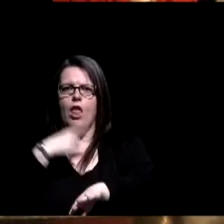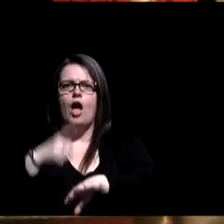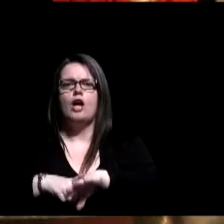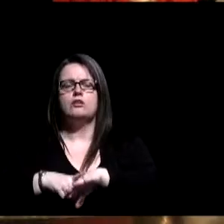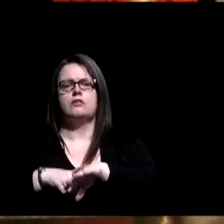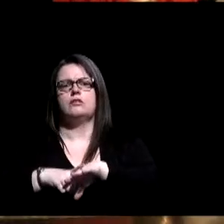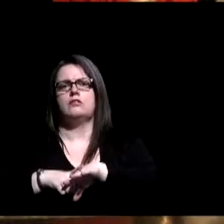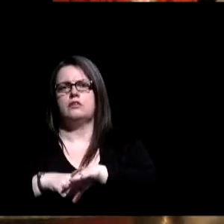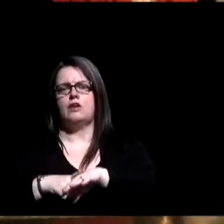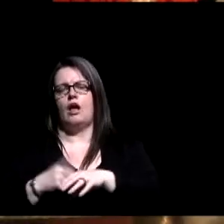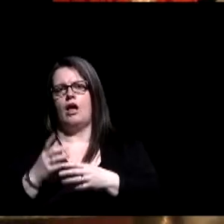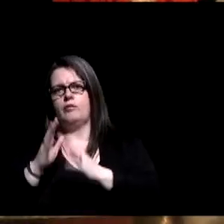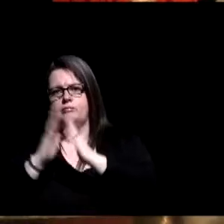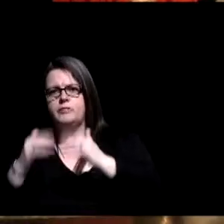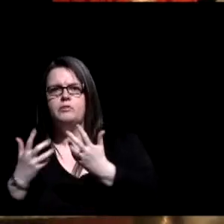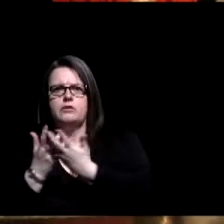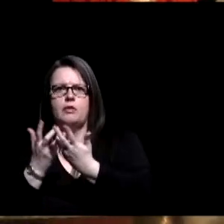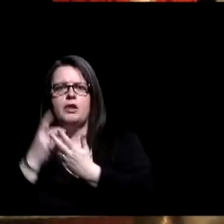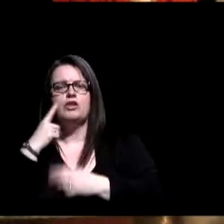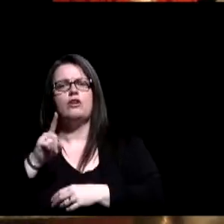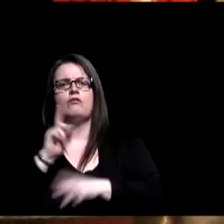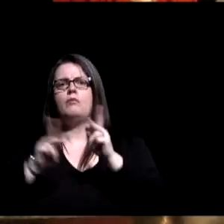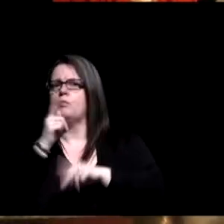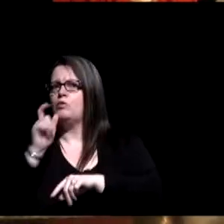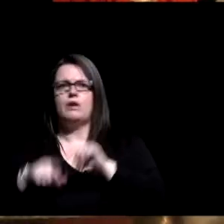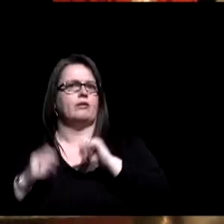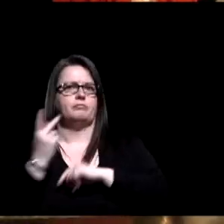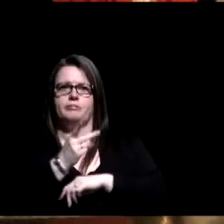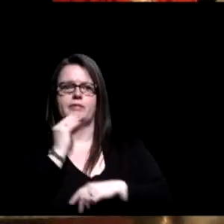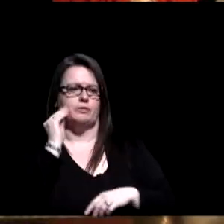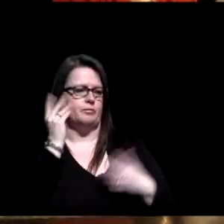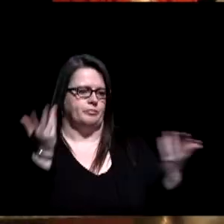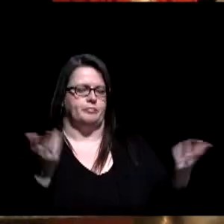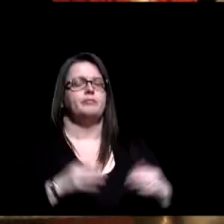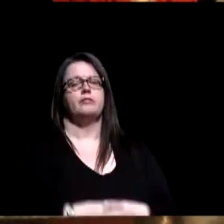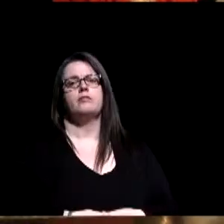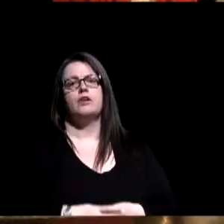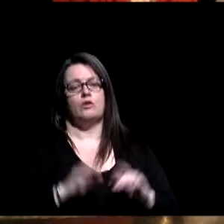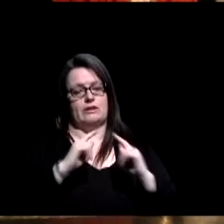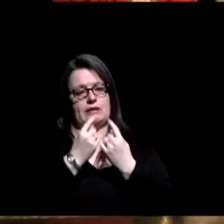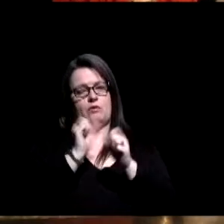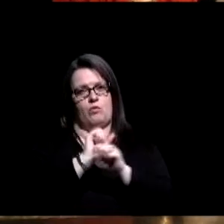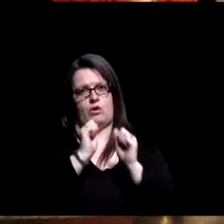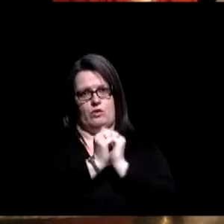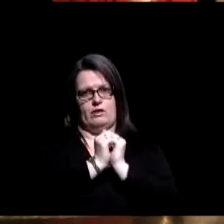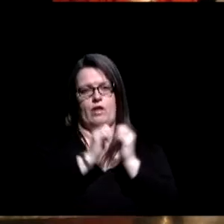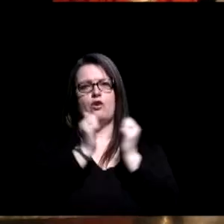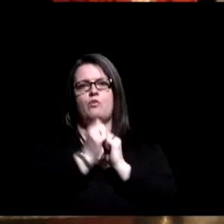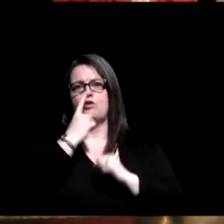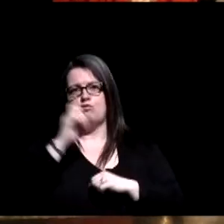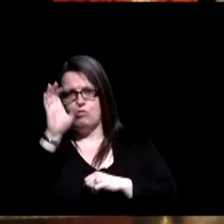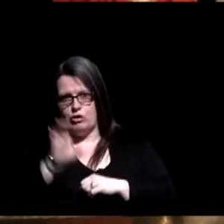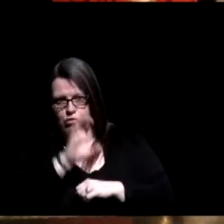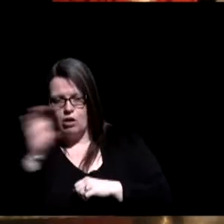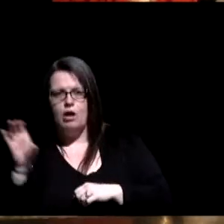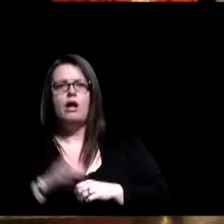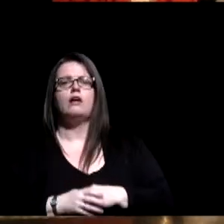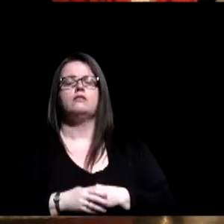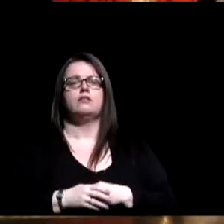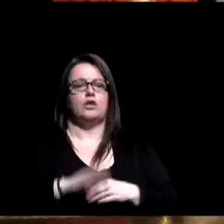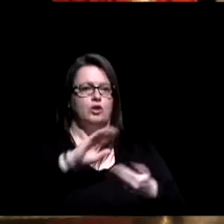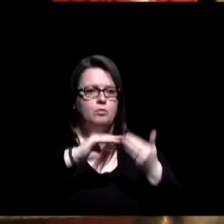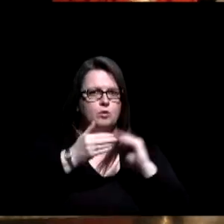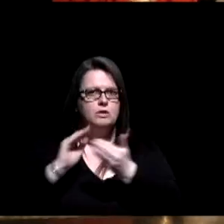for those residents who could not return to their homes. The team worked in tandem with the Canadian Red Cross,